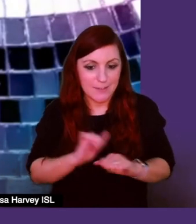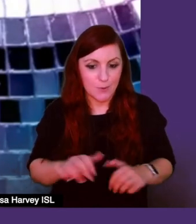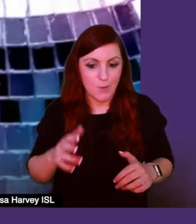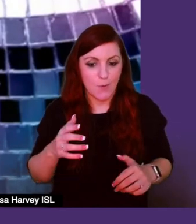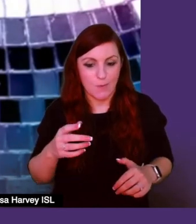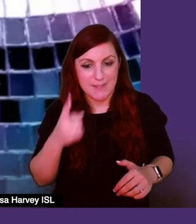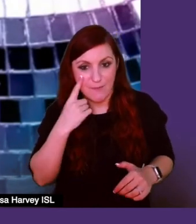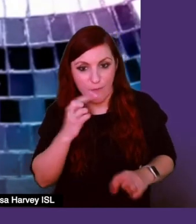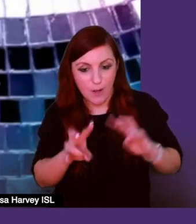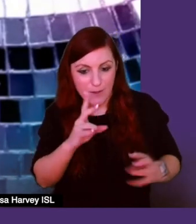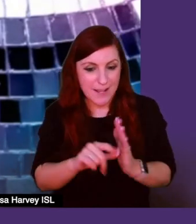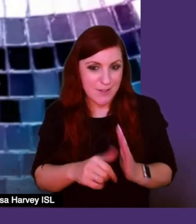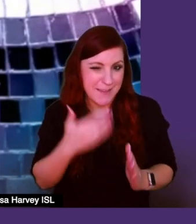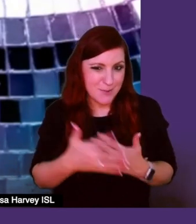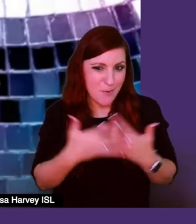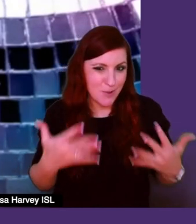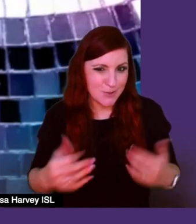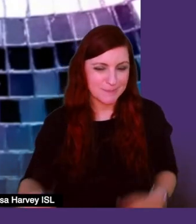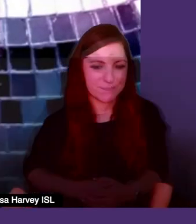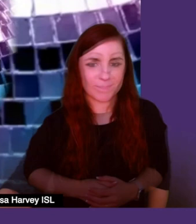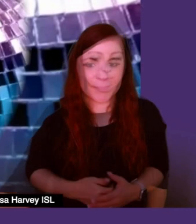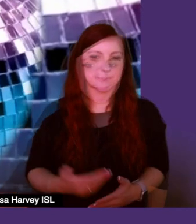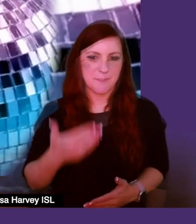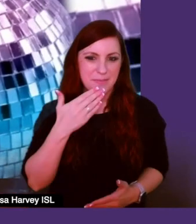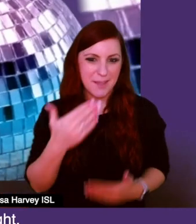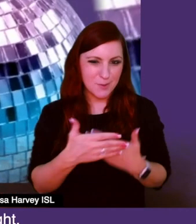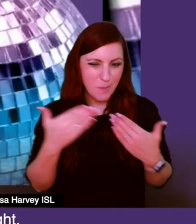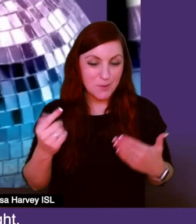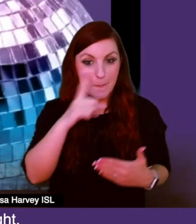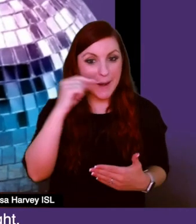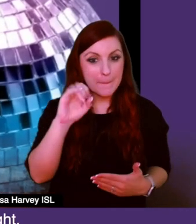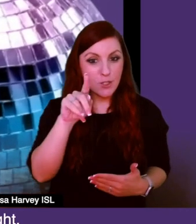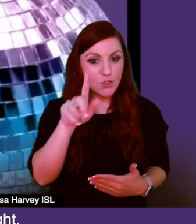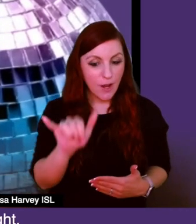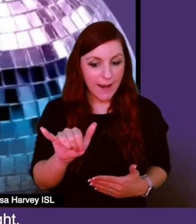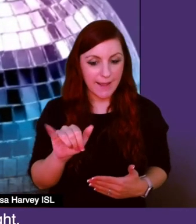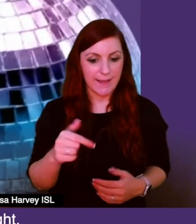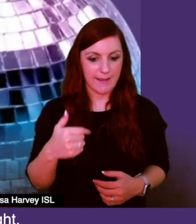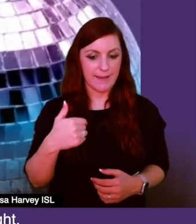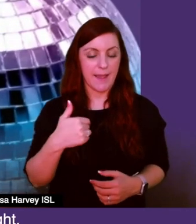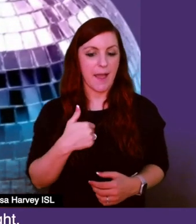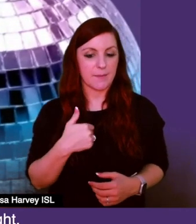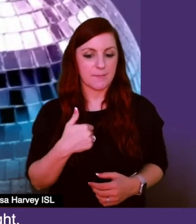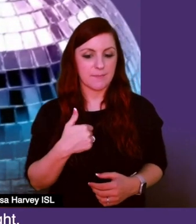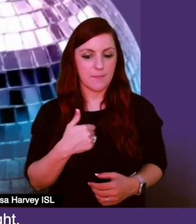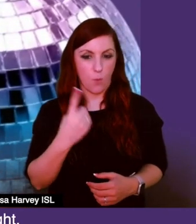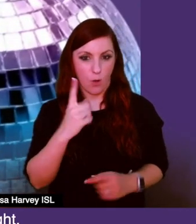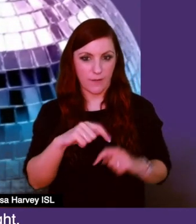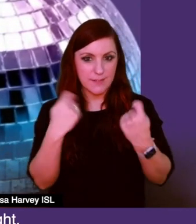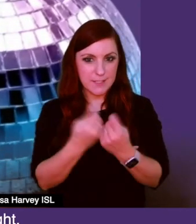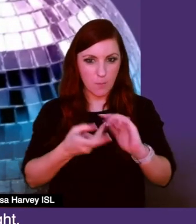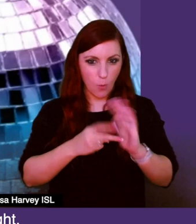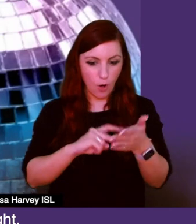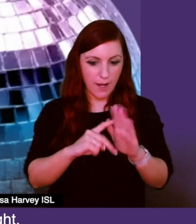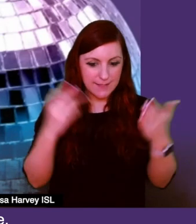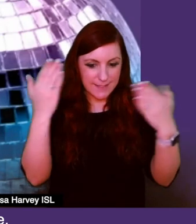see if you guys have any questions. But yeah, thank you so much for having me. I am Shelley. I am one of the team who